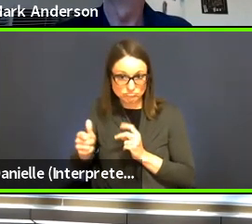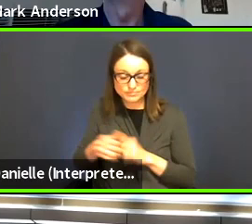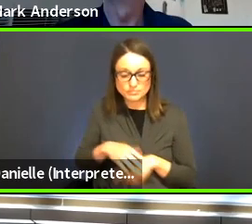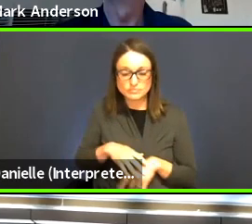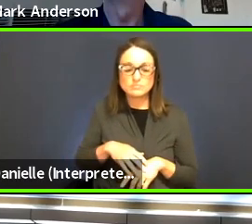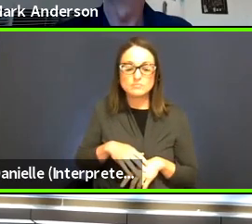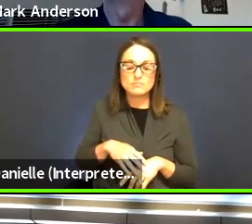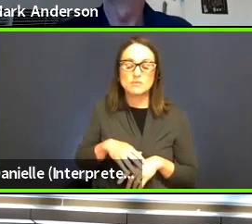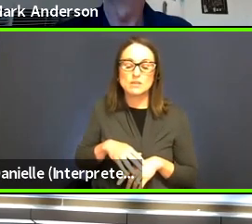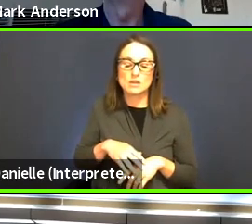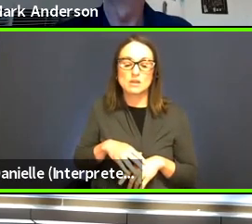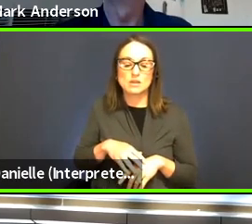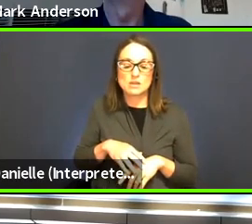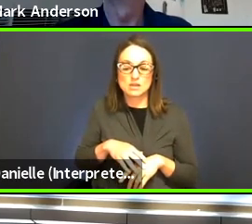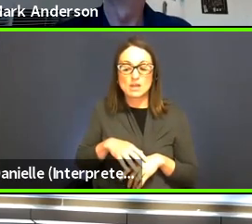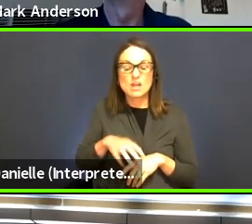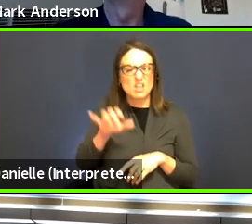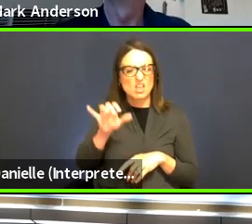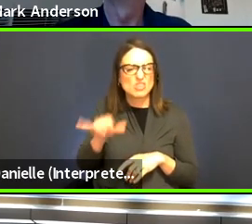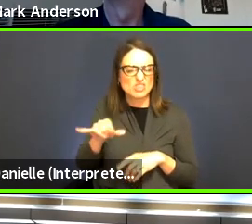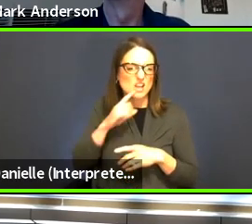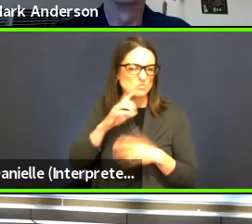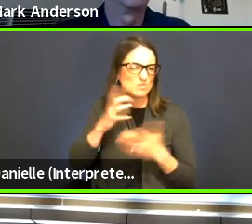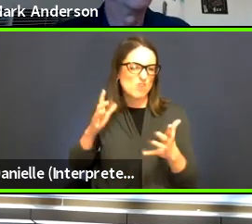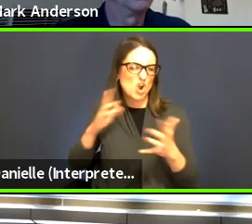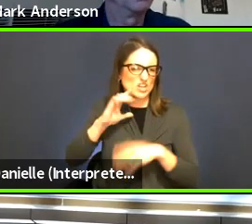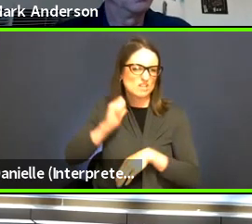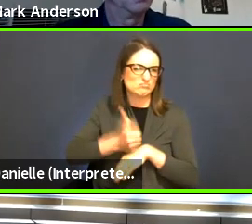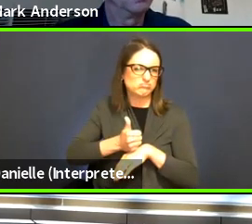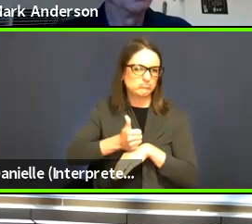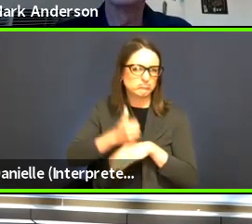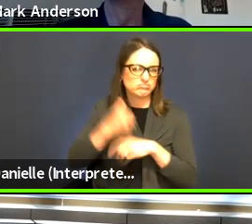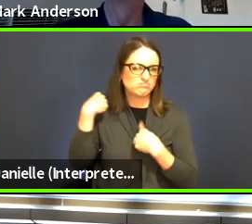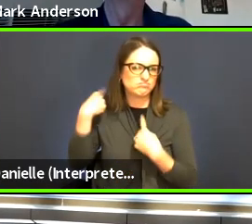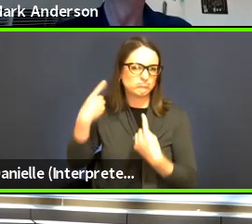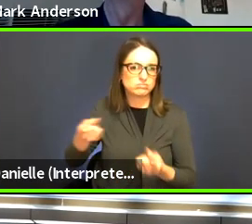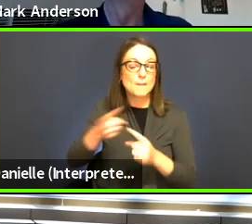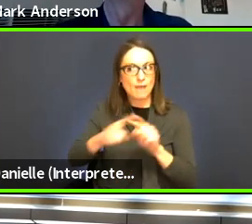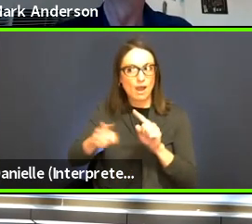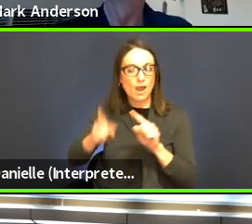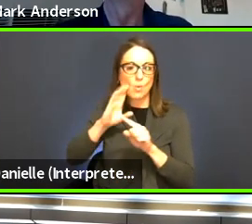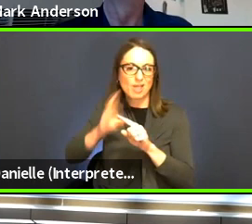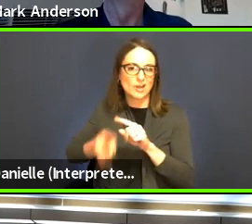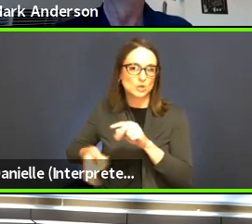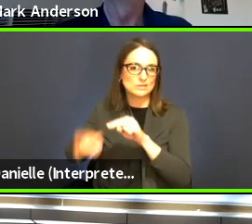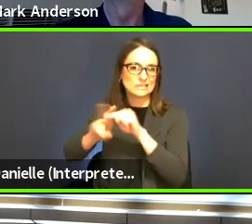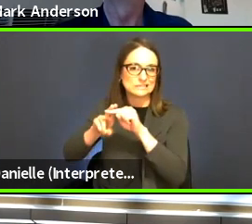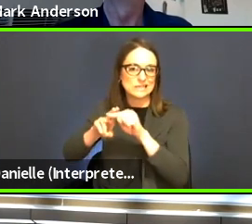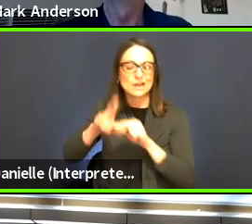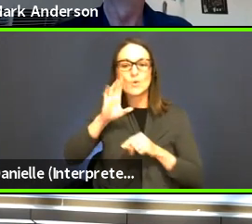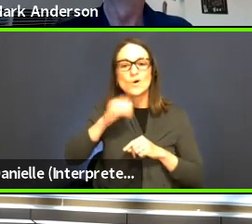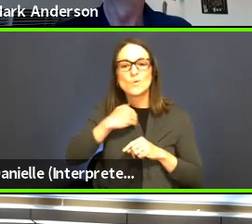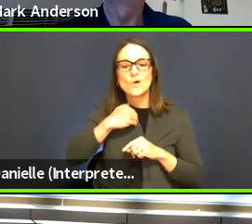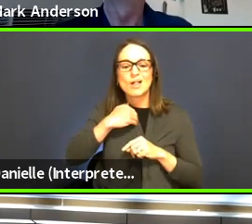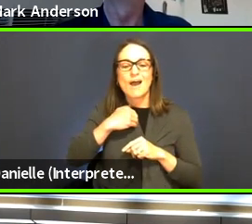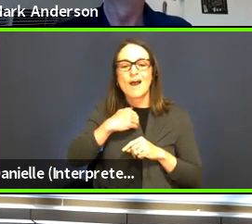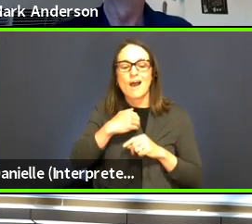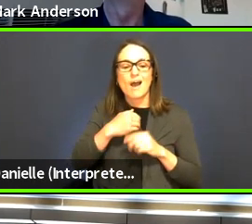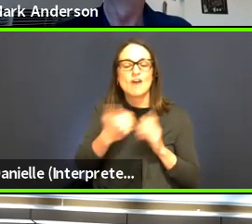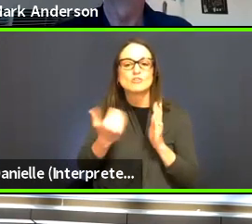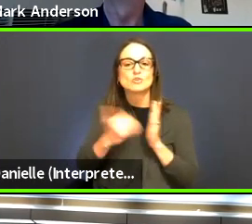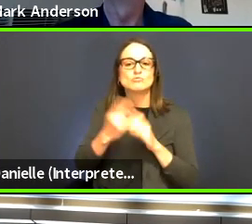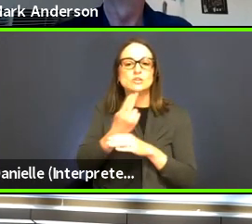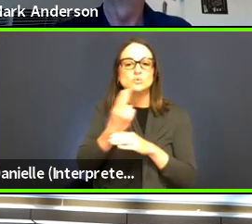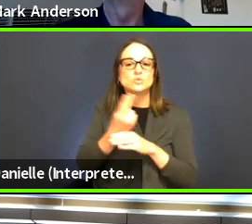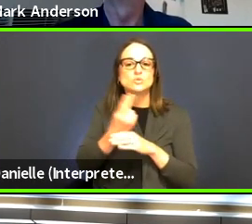this has been in effect, but we'll increase it. The notion we'll have these reusable containers, to-go containers